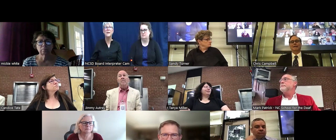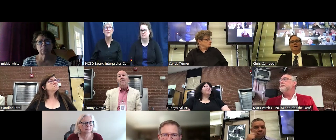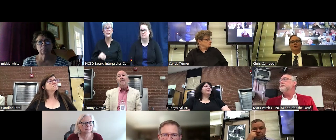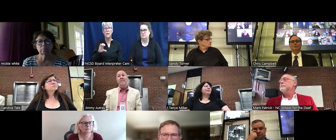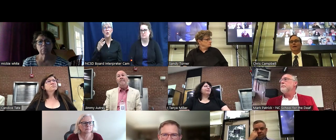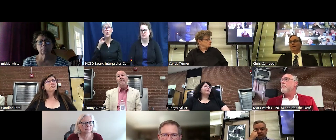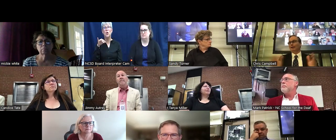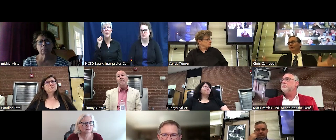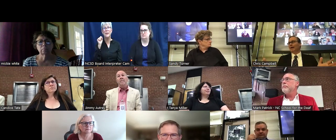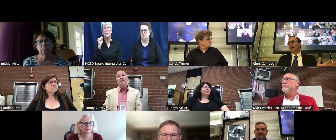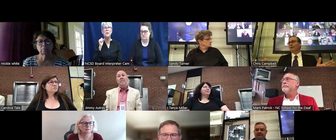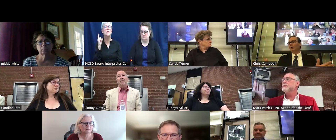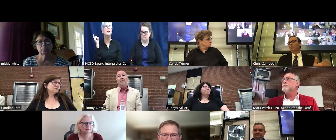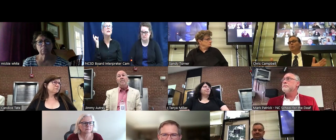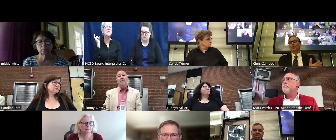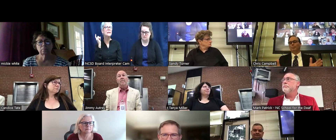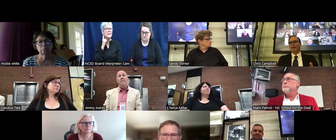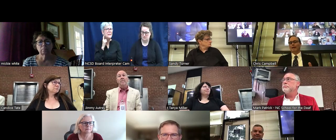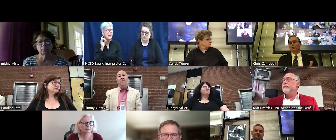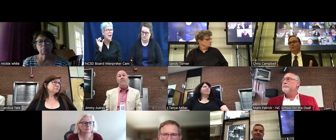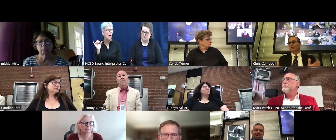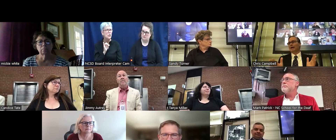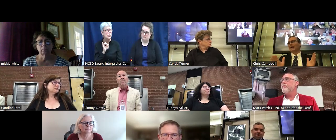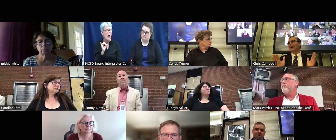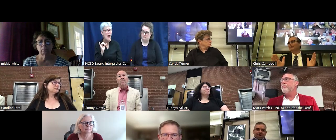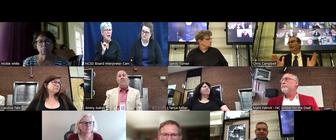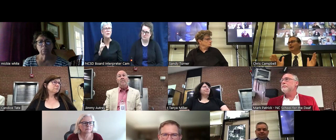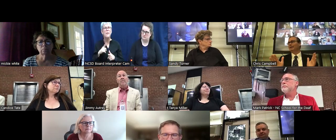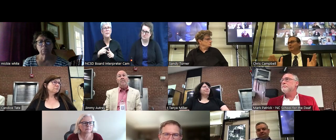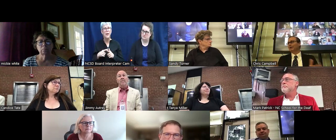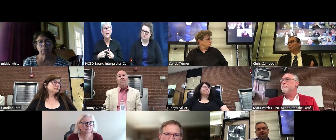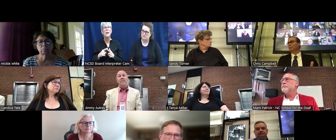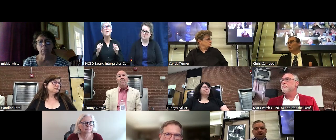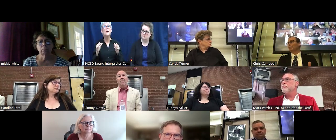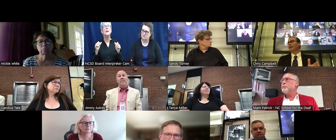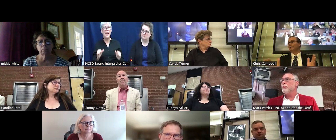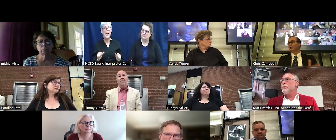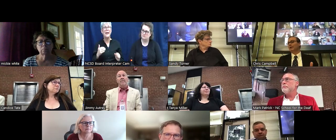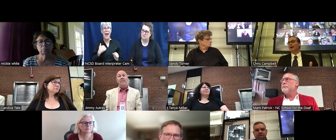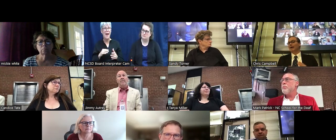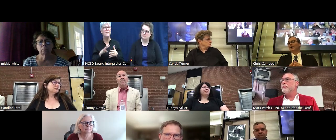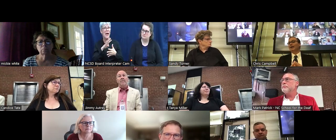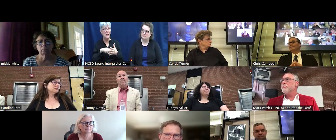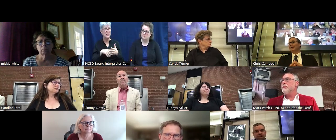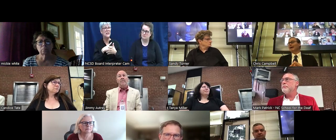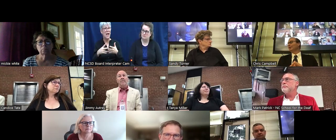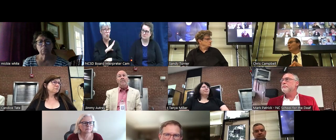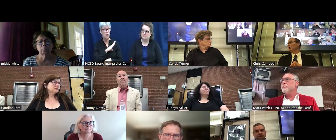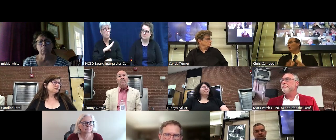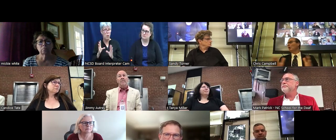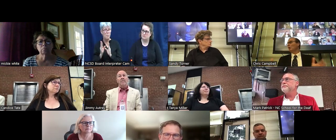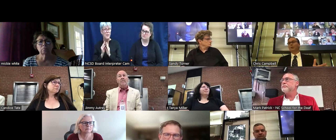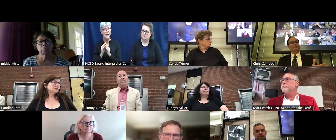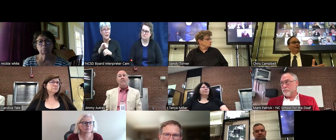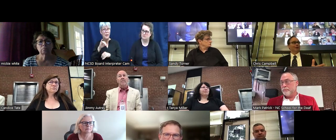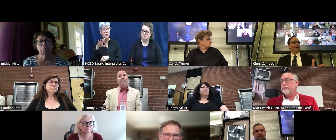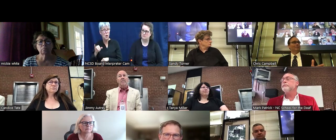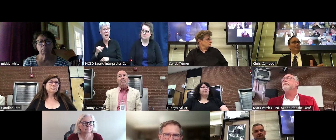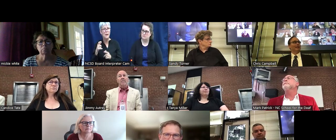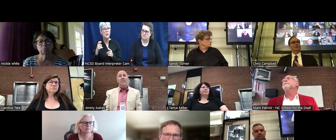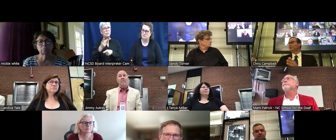it sounds like that we would be able to have a scheduled board meeting in July to handle all